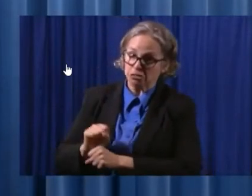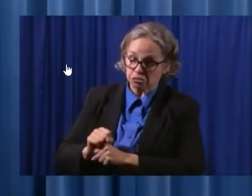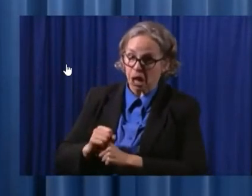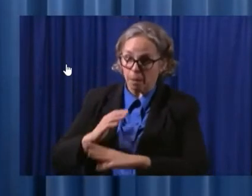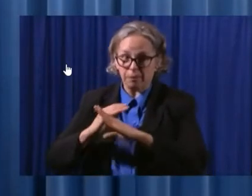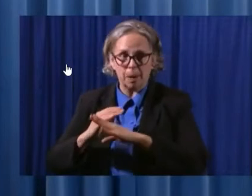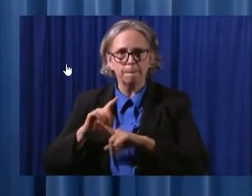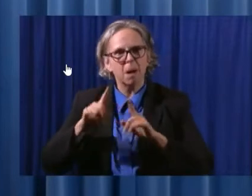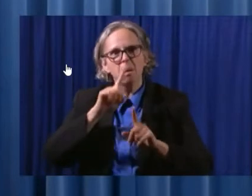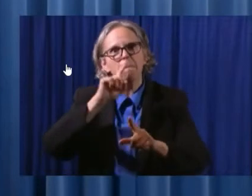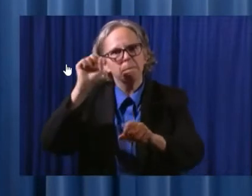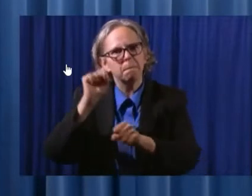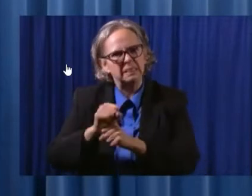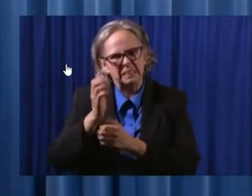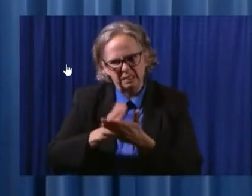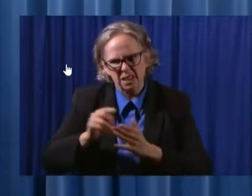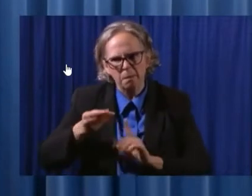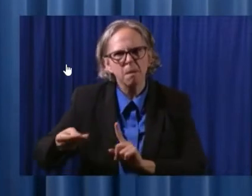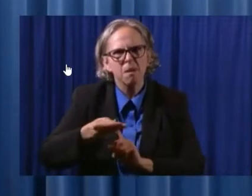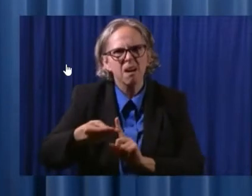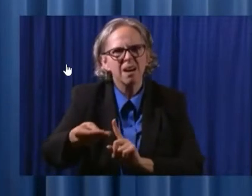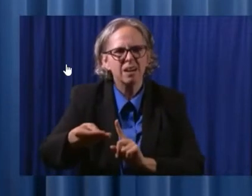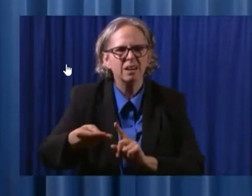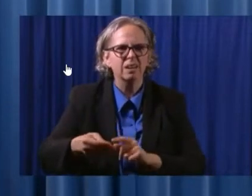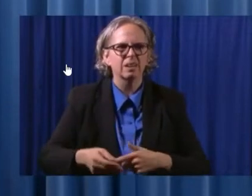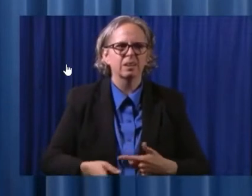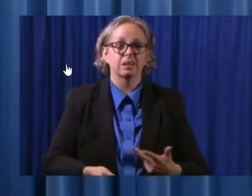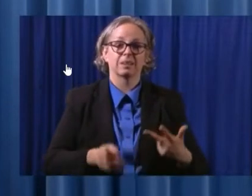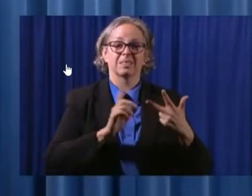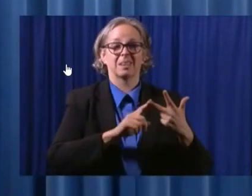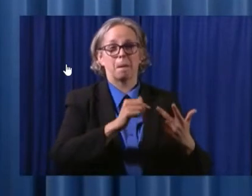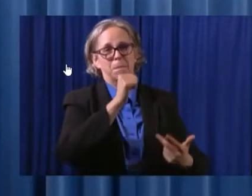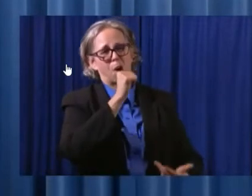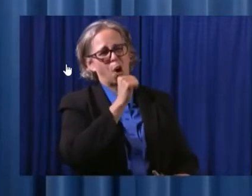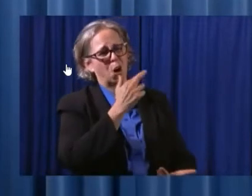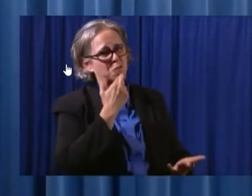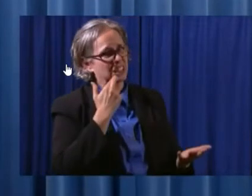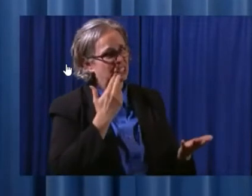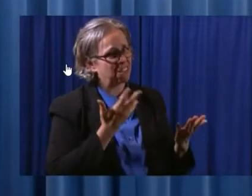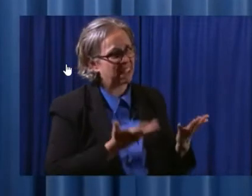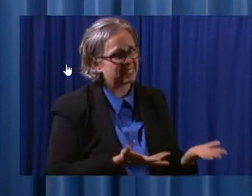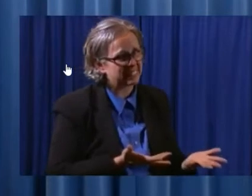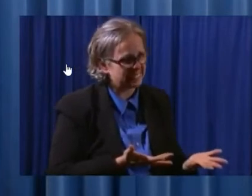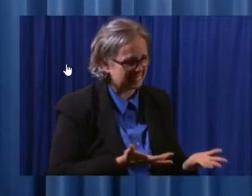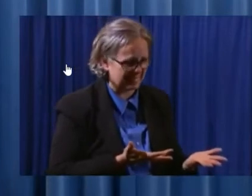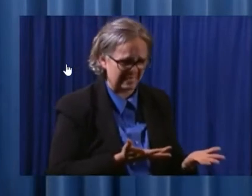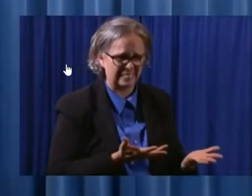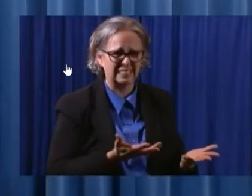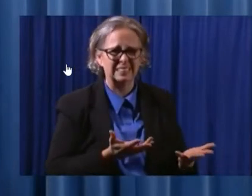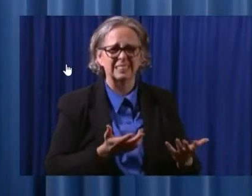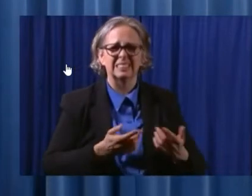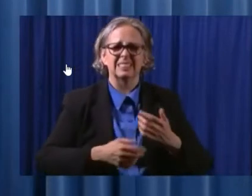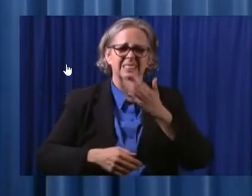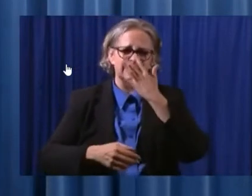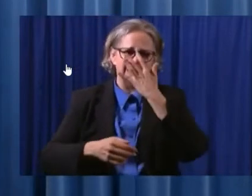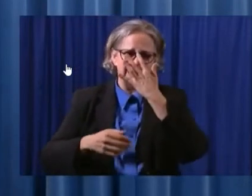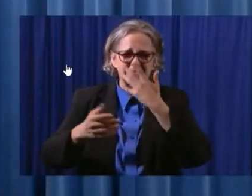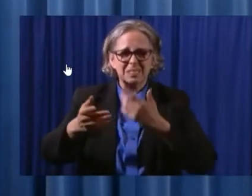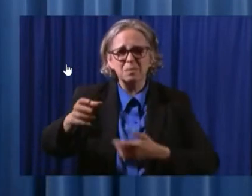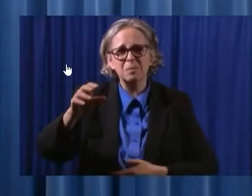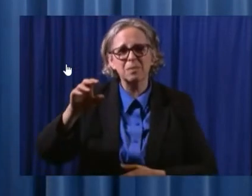spreading. It's spreading in bars and restaurants. It's spreading at tourist destinations, Put-in-Bay, for example.